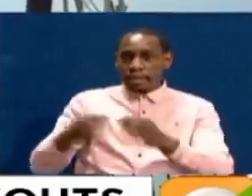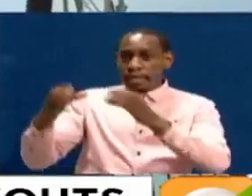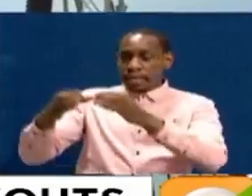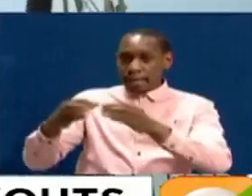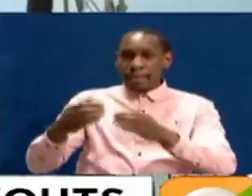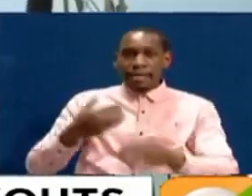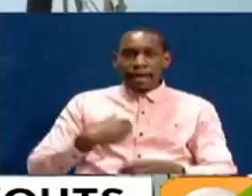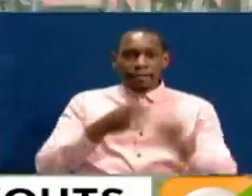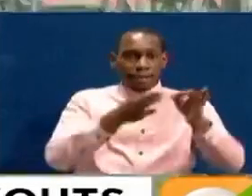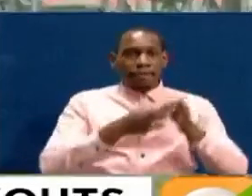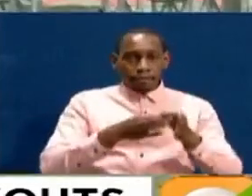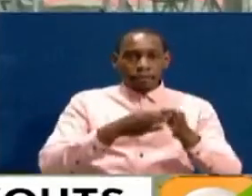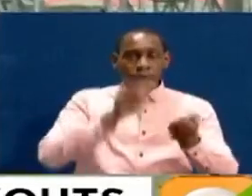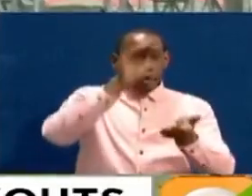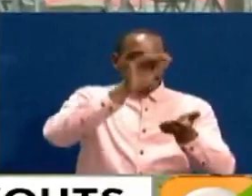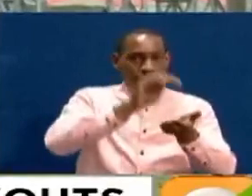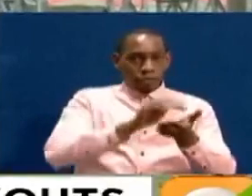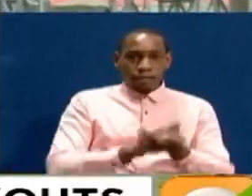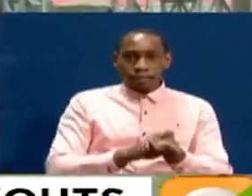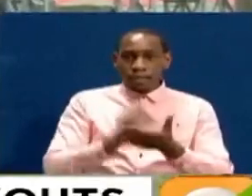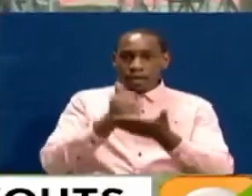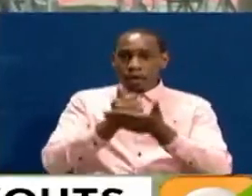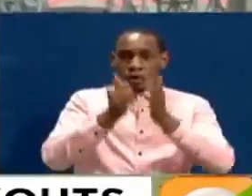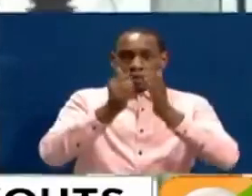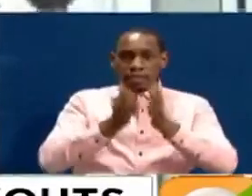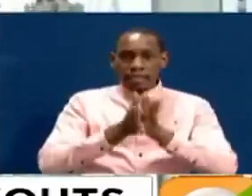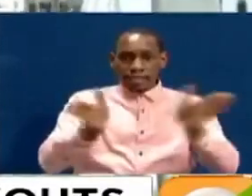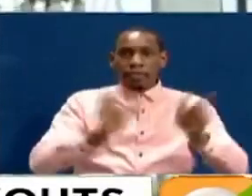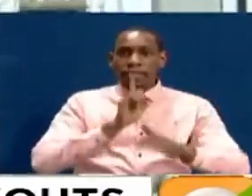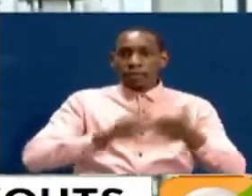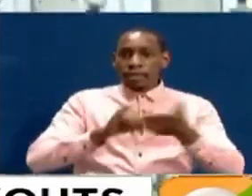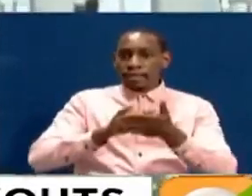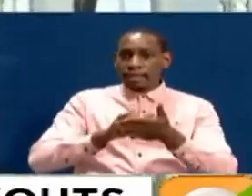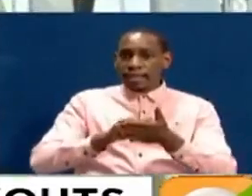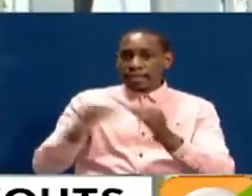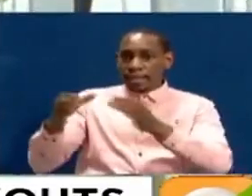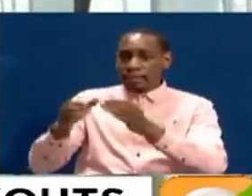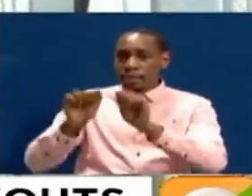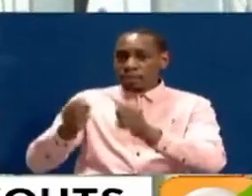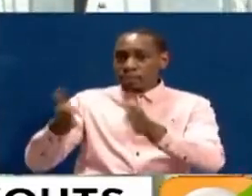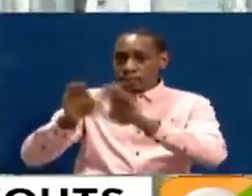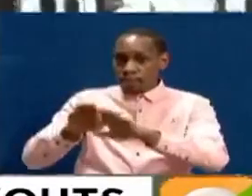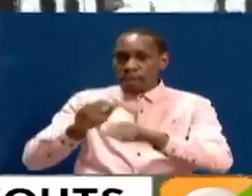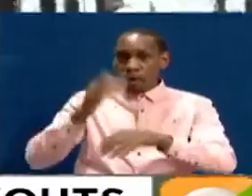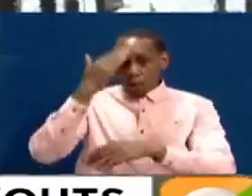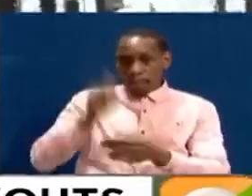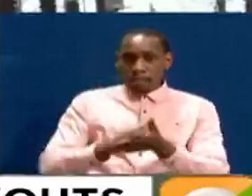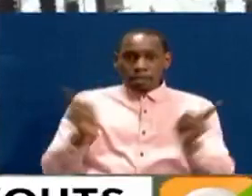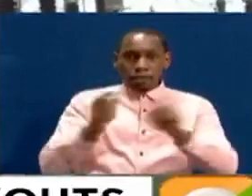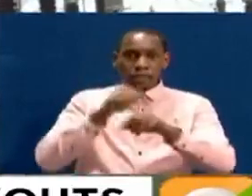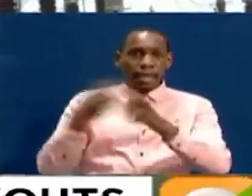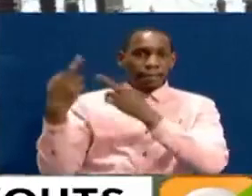is staring at financial distress. The Auditor General stated the company was approaching insolvency as its